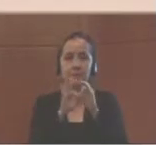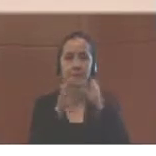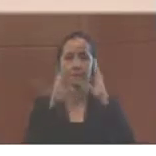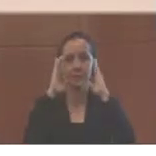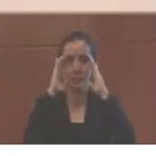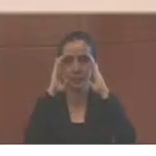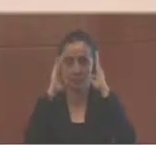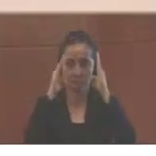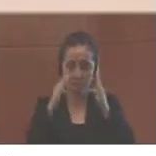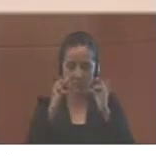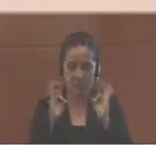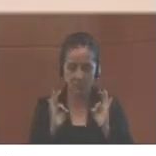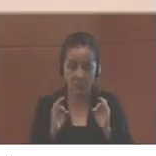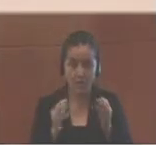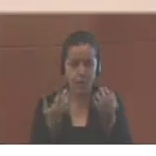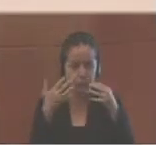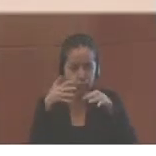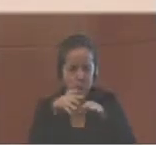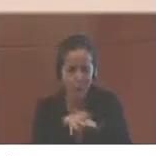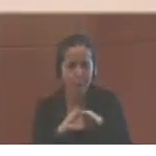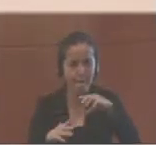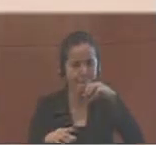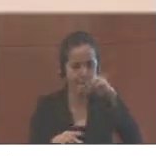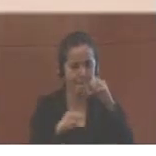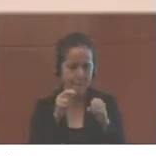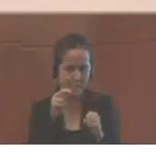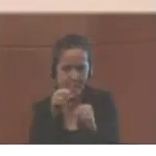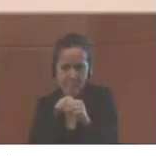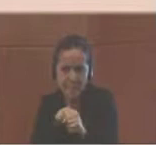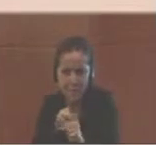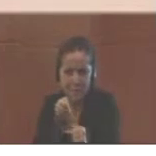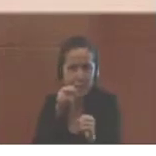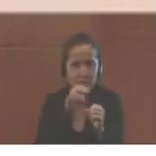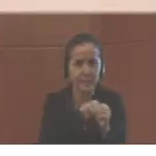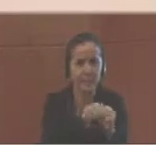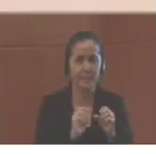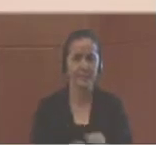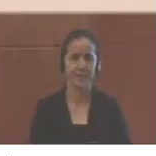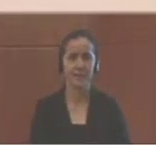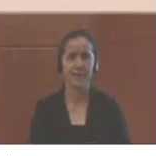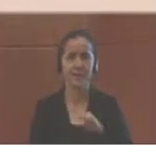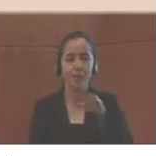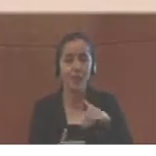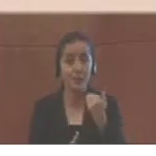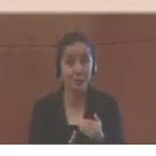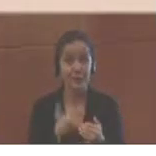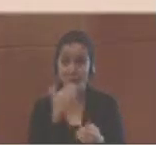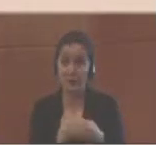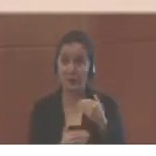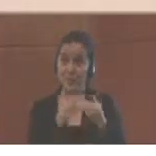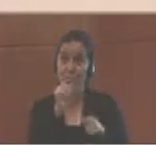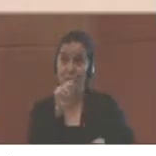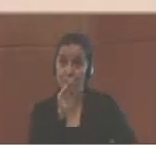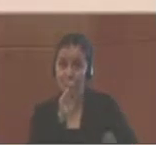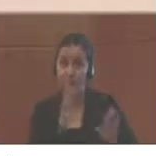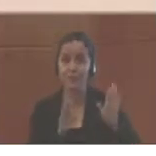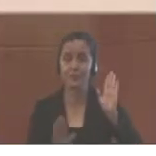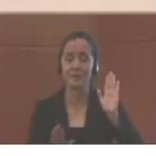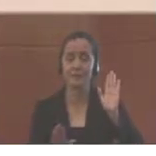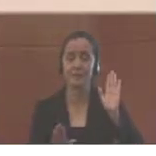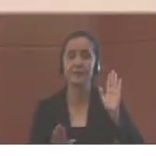and professional groups very much involved in such an important